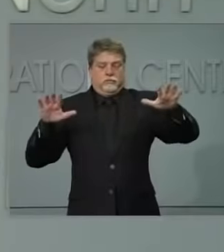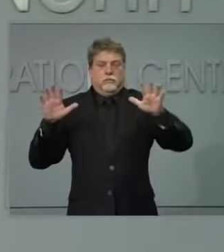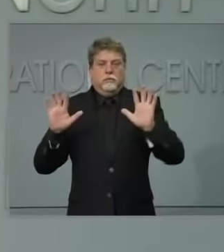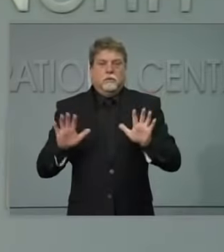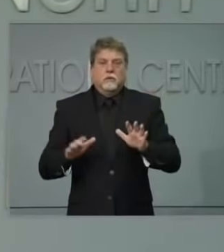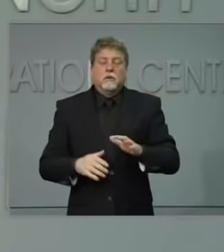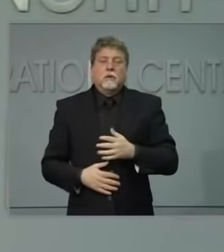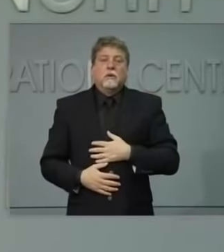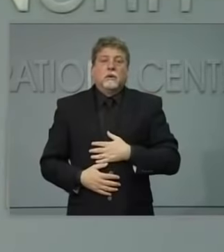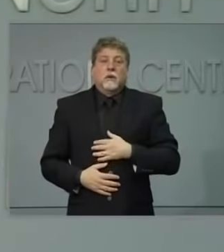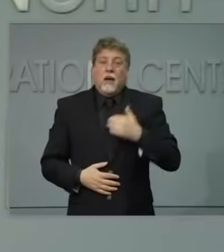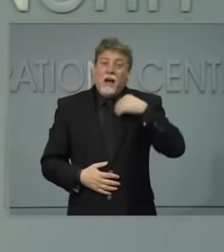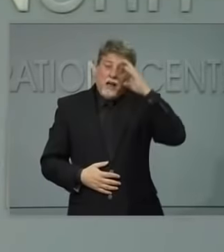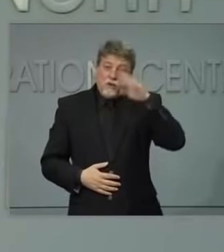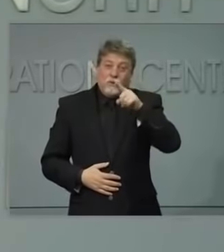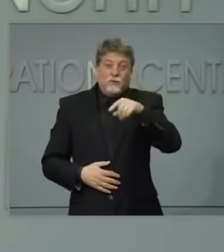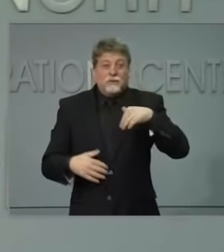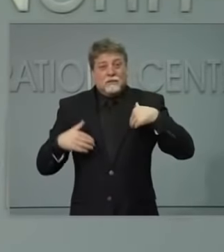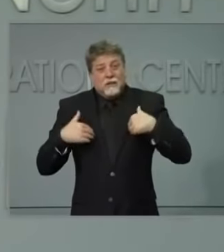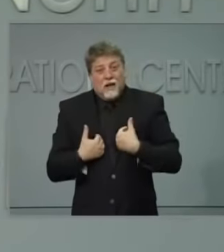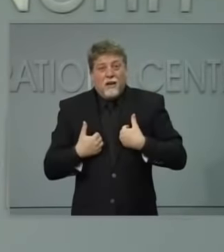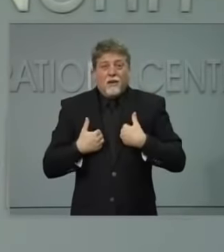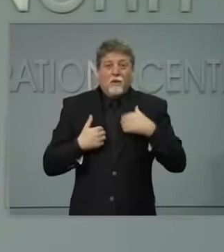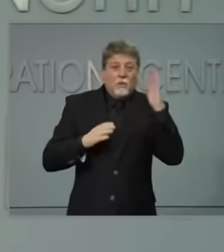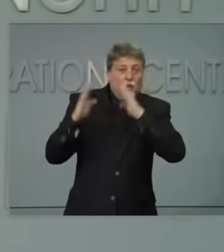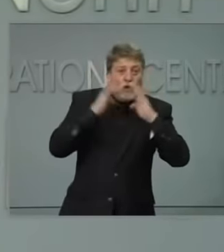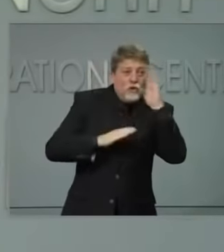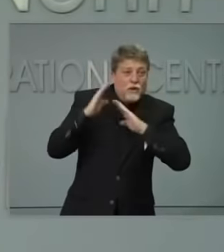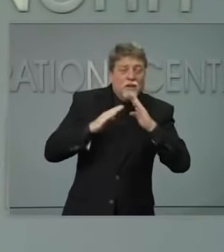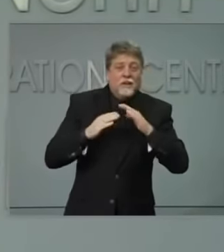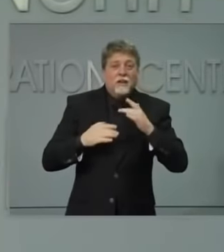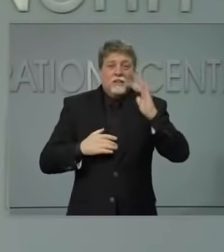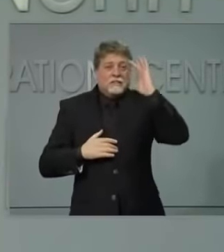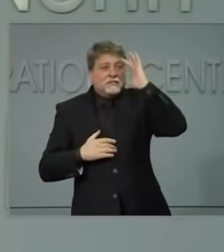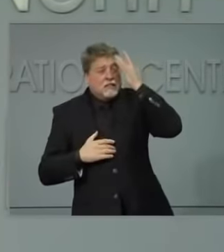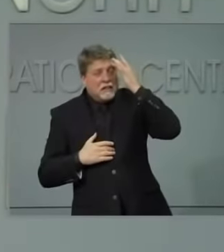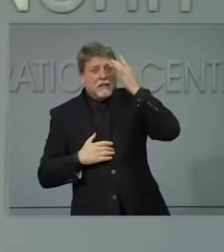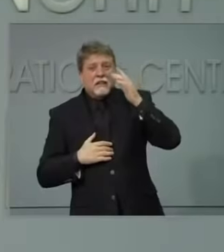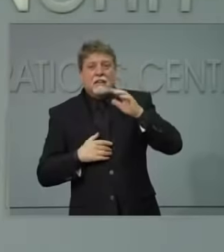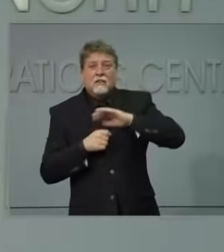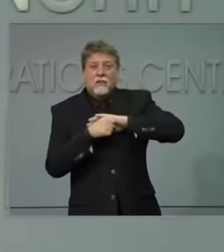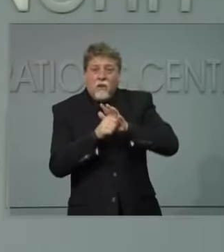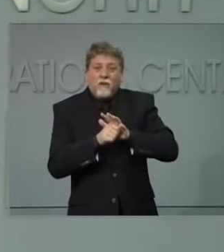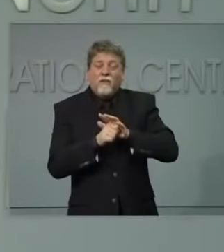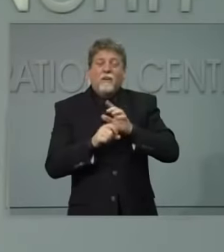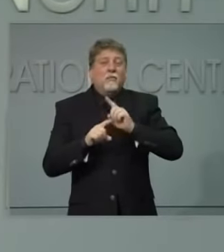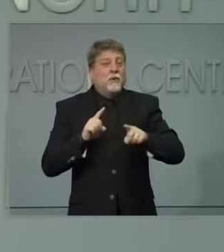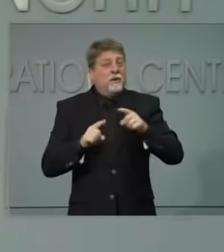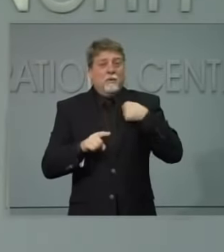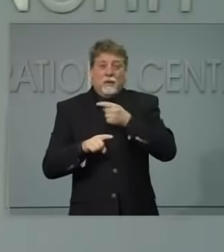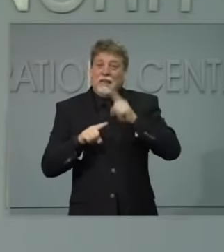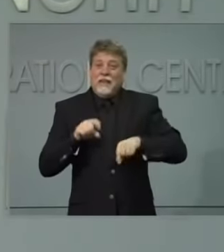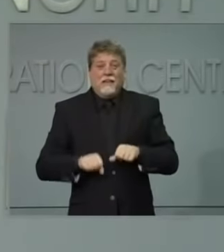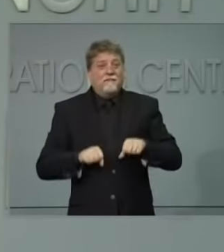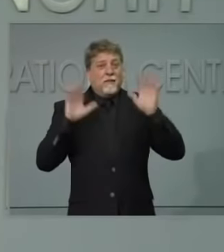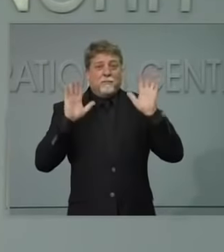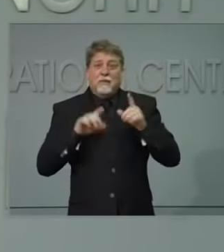important than ever to take this virus seriously. So today I'm announcing new action to slow the